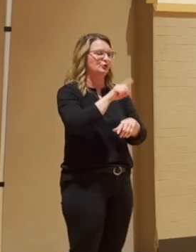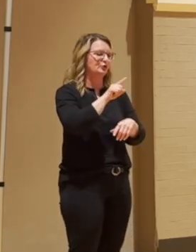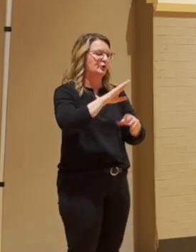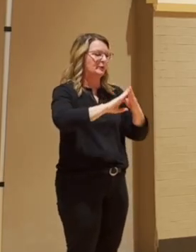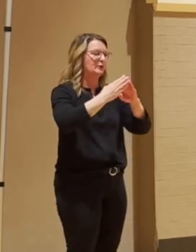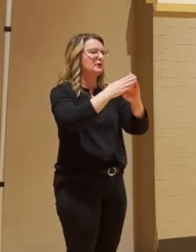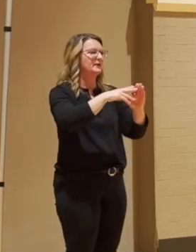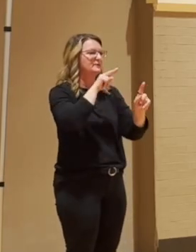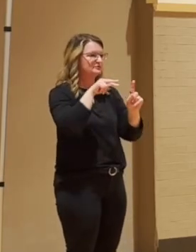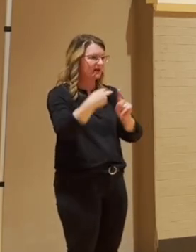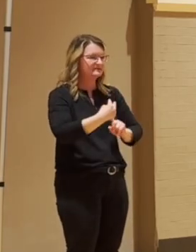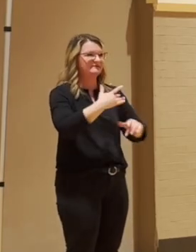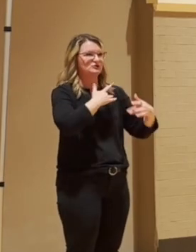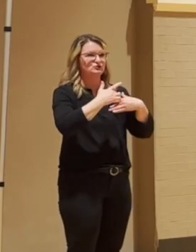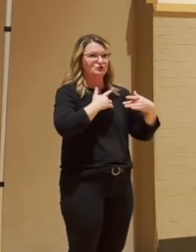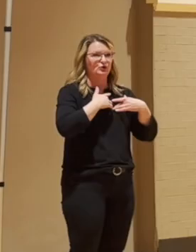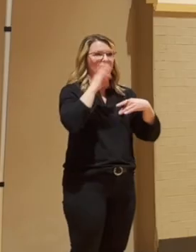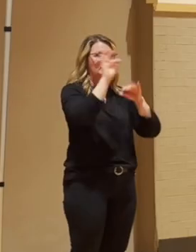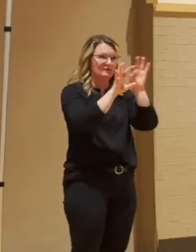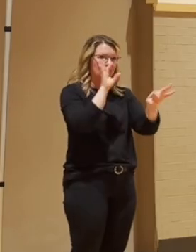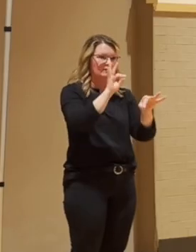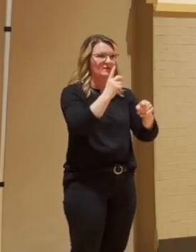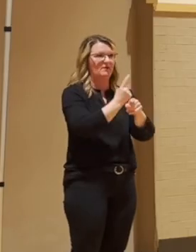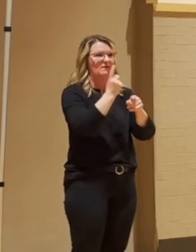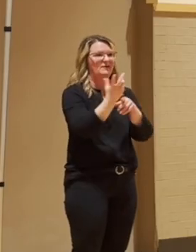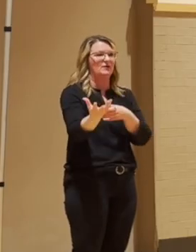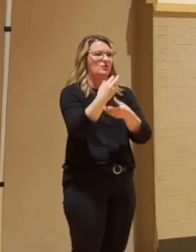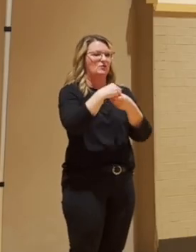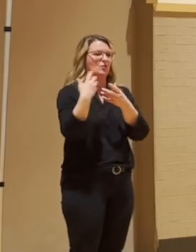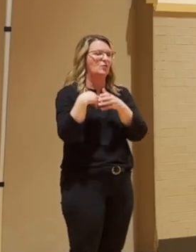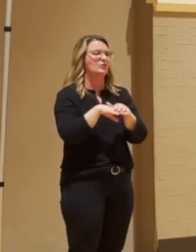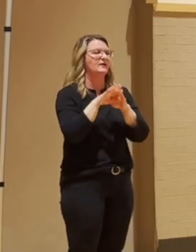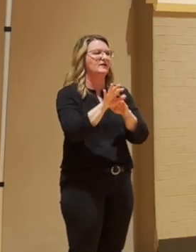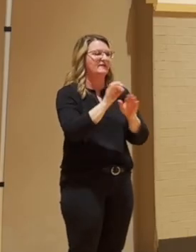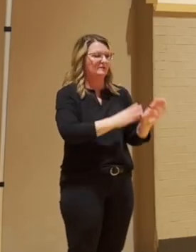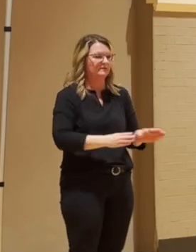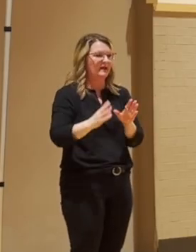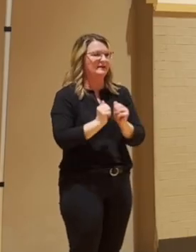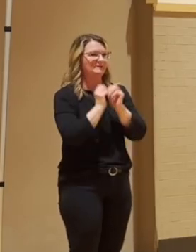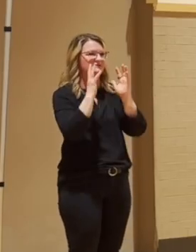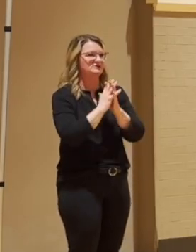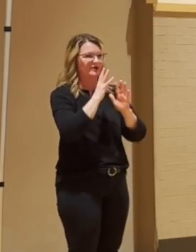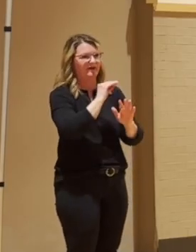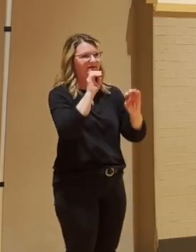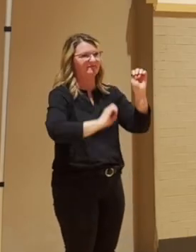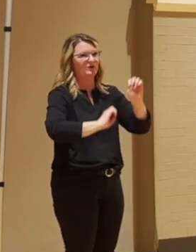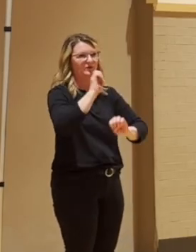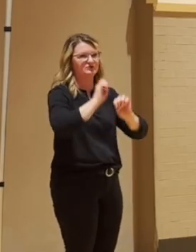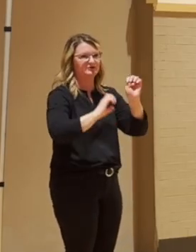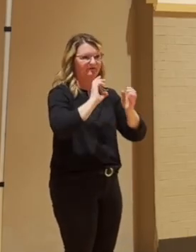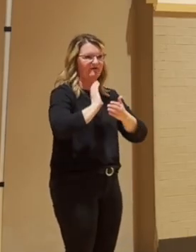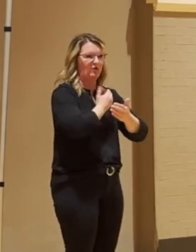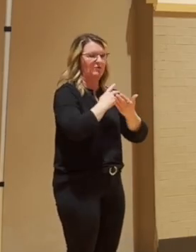perspectives, concerns, and insights are actively incorporated into initiatives, planning, implementation, and evaluation of our